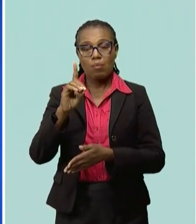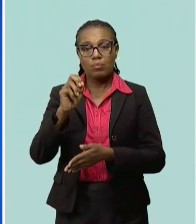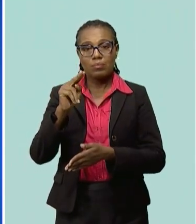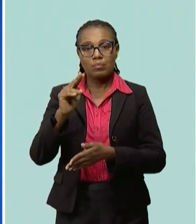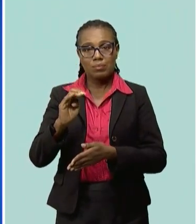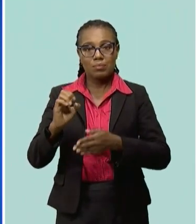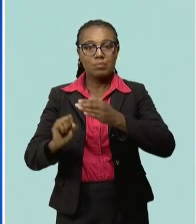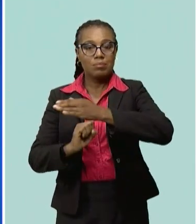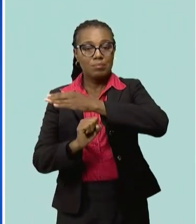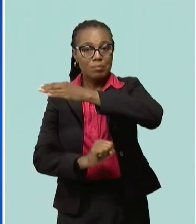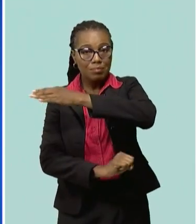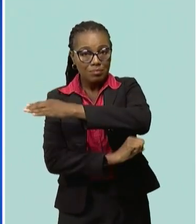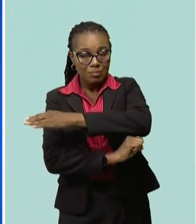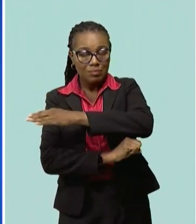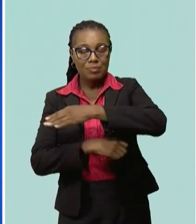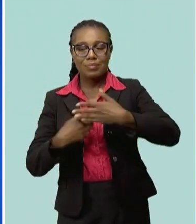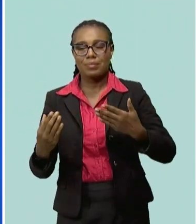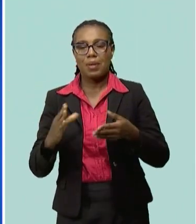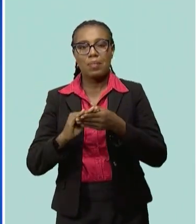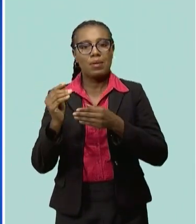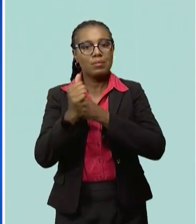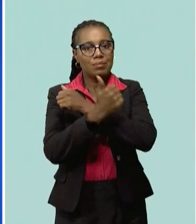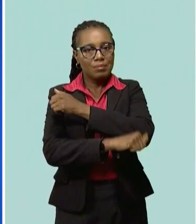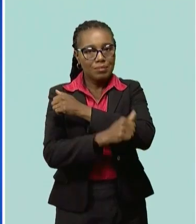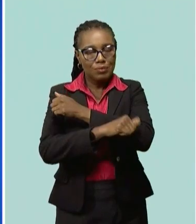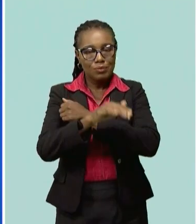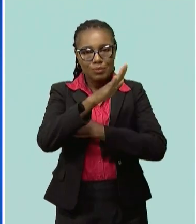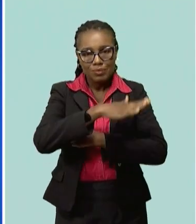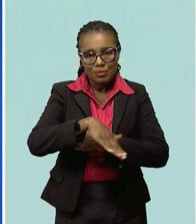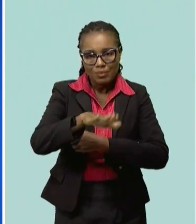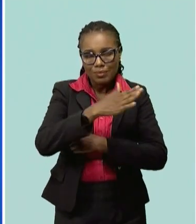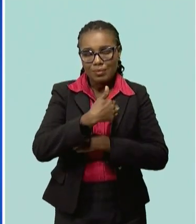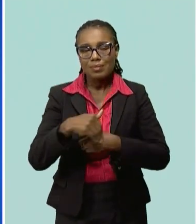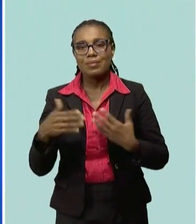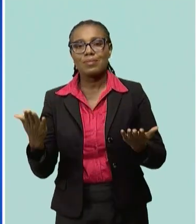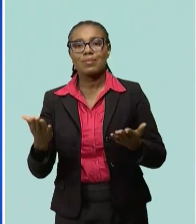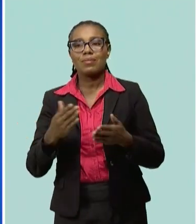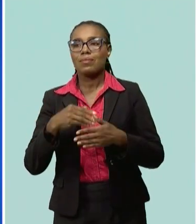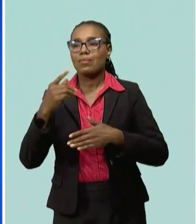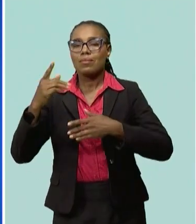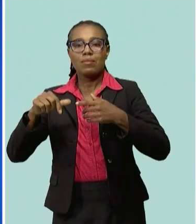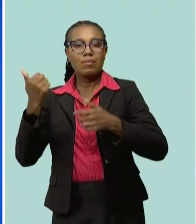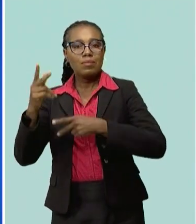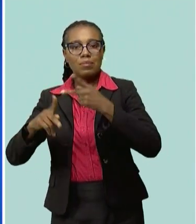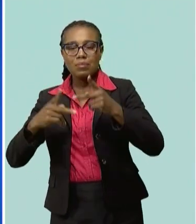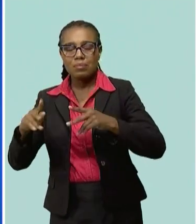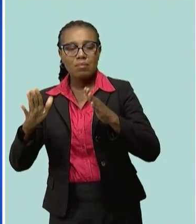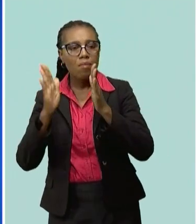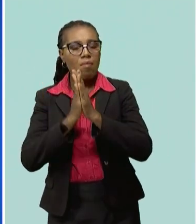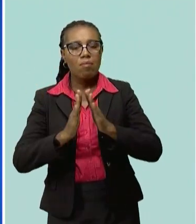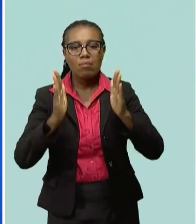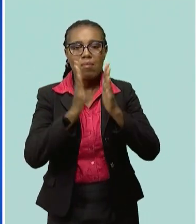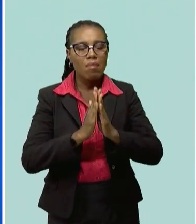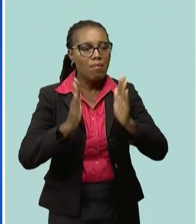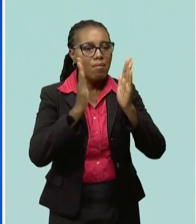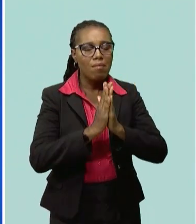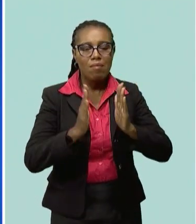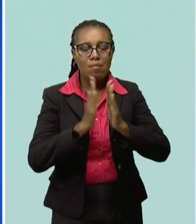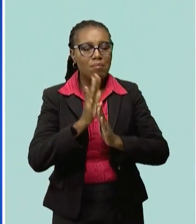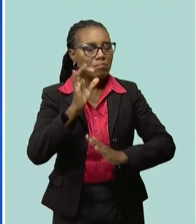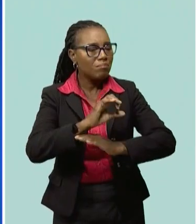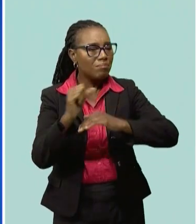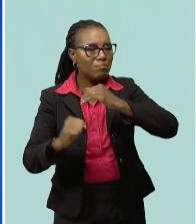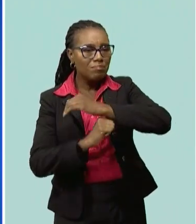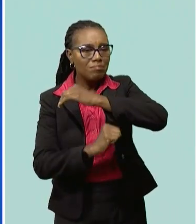know many persons in the St. Andrew district, and in particular my parliamentary secretary, have been asking for quite some time about the Bawden's